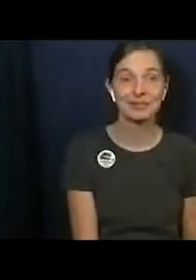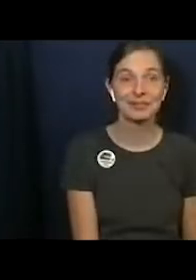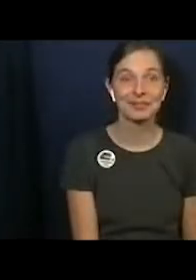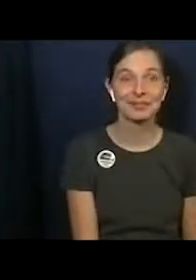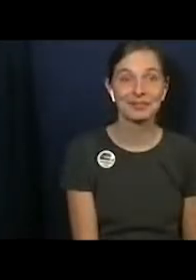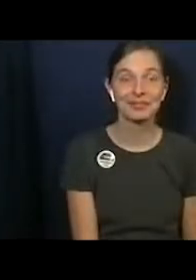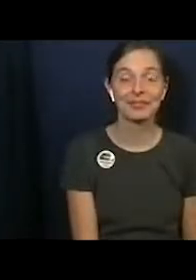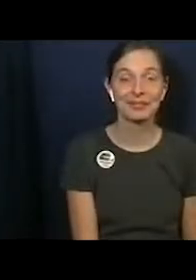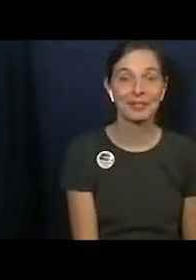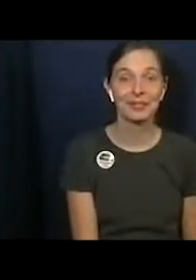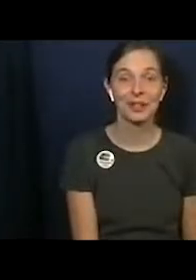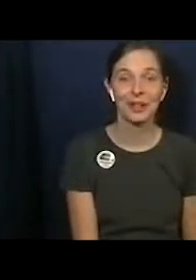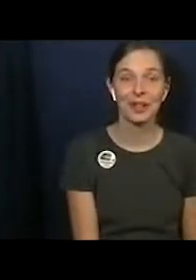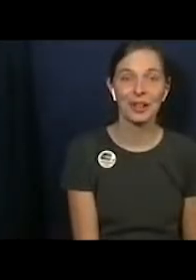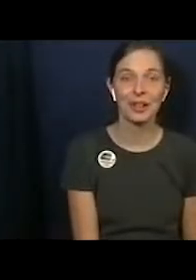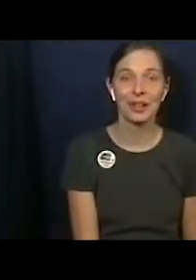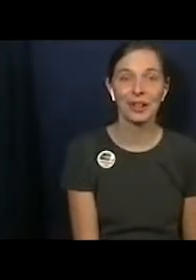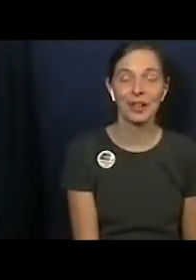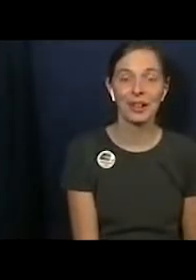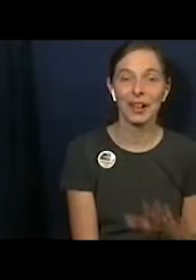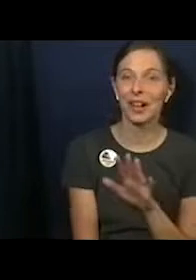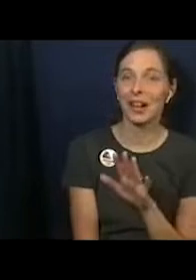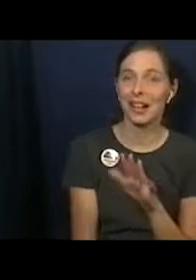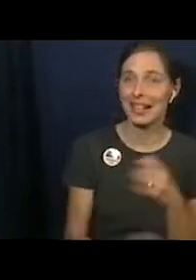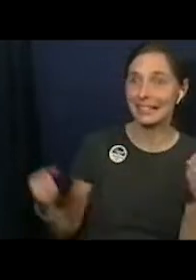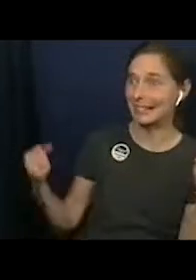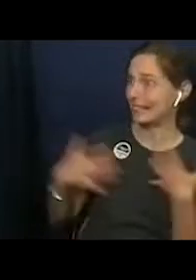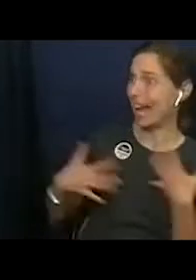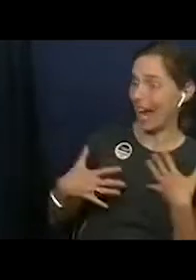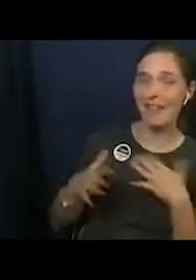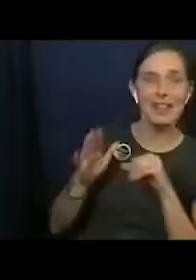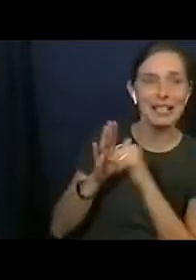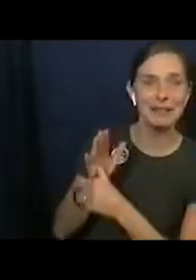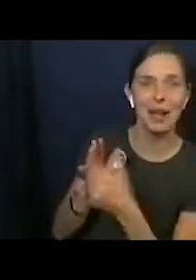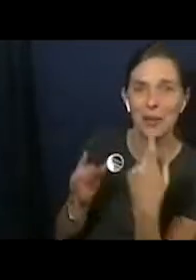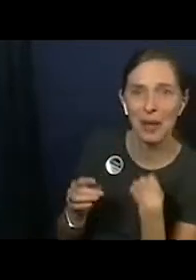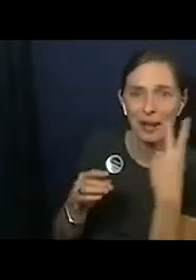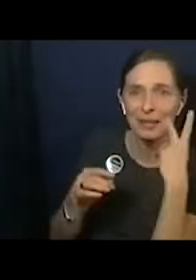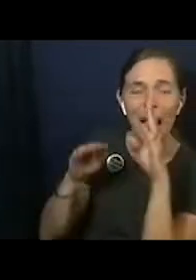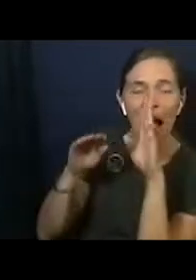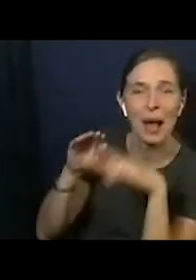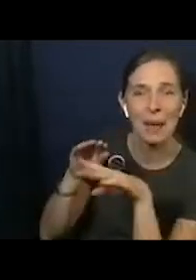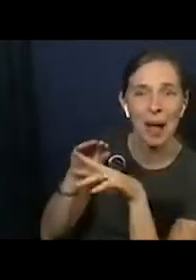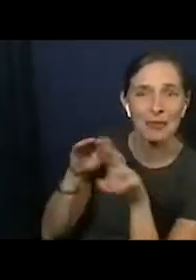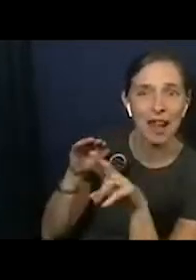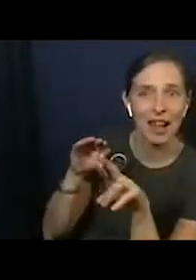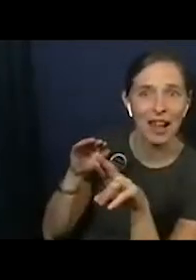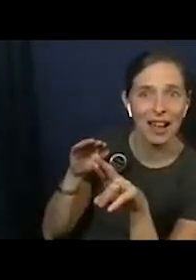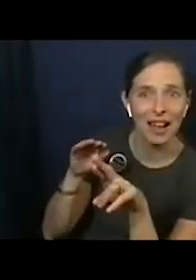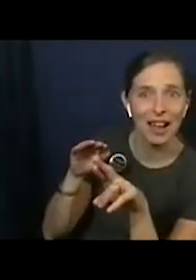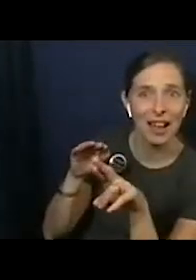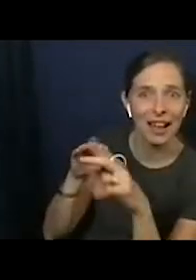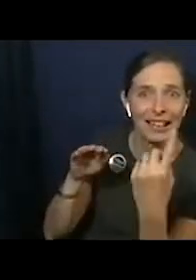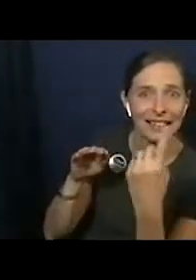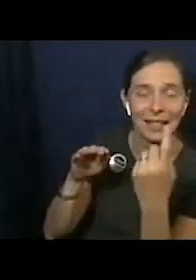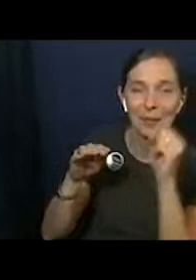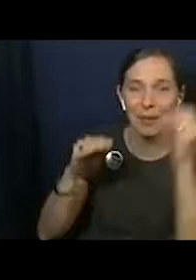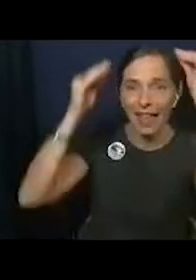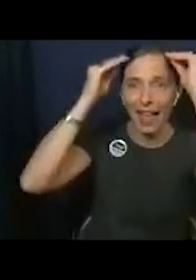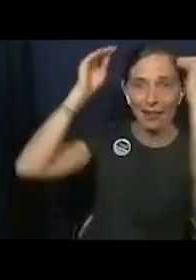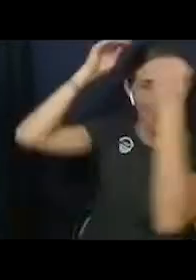Thank you. Thank you for spending your Halloween with us. Thank you for uncanceling Halloween with us. Thank you